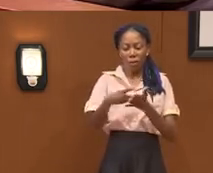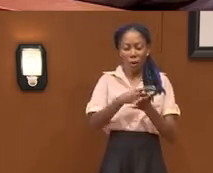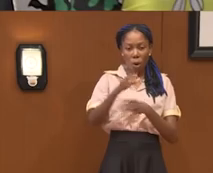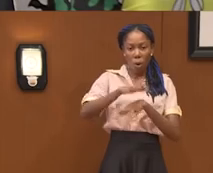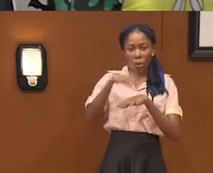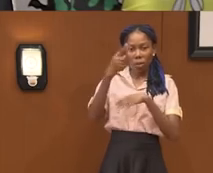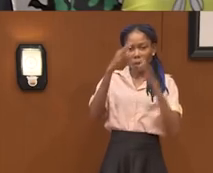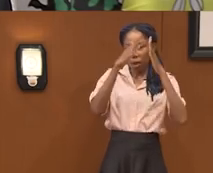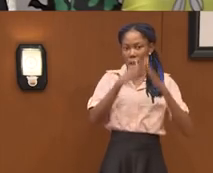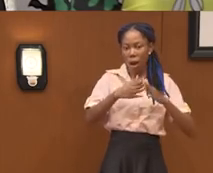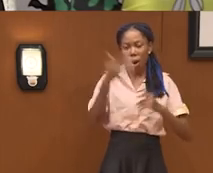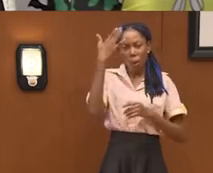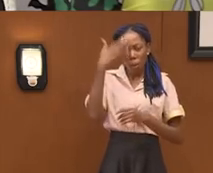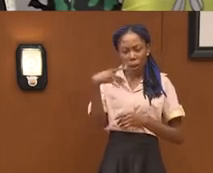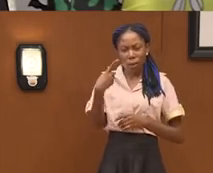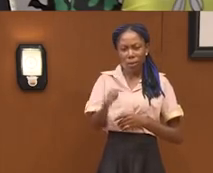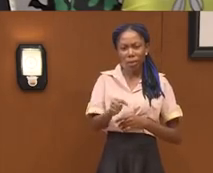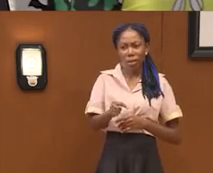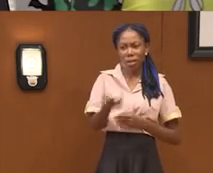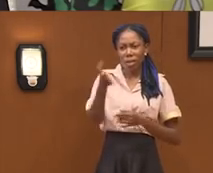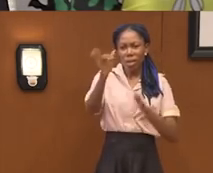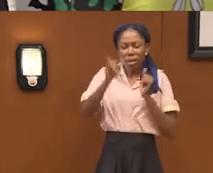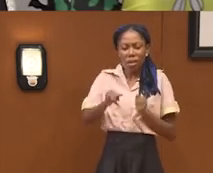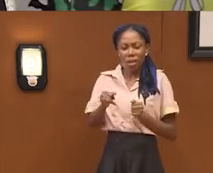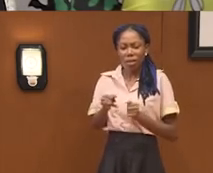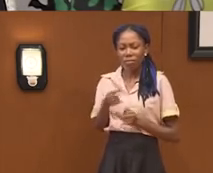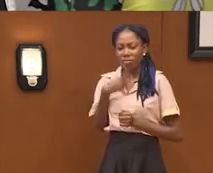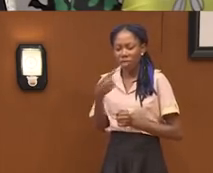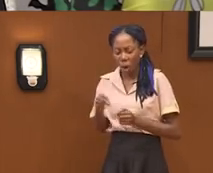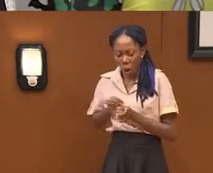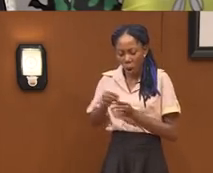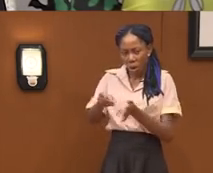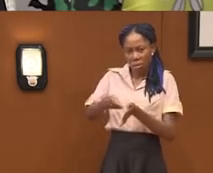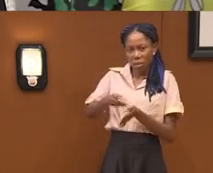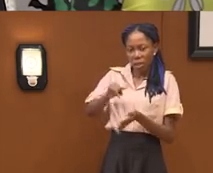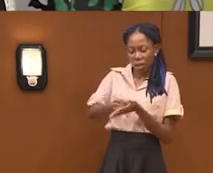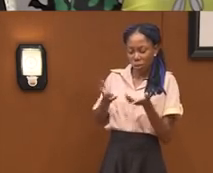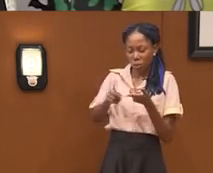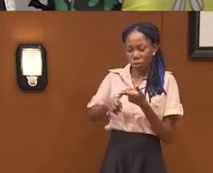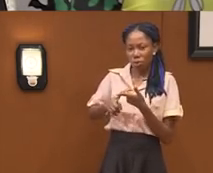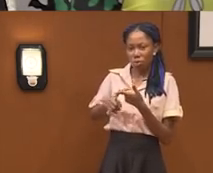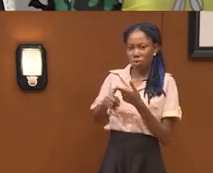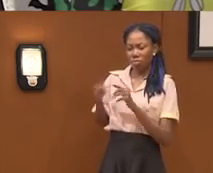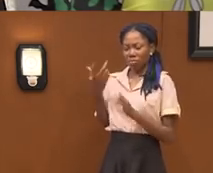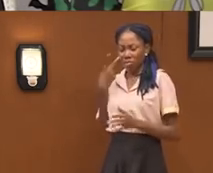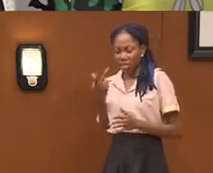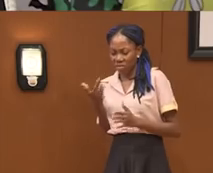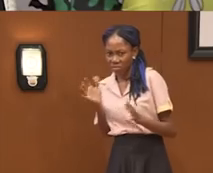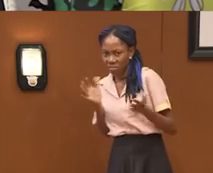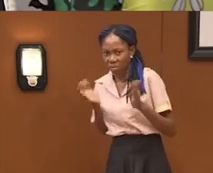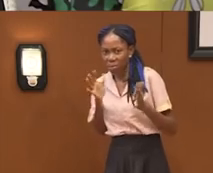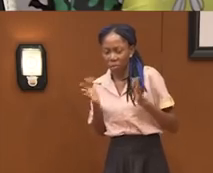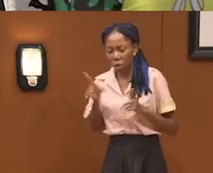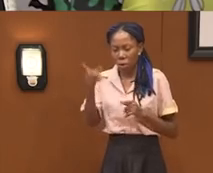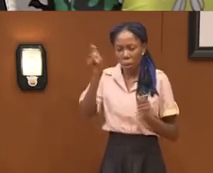At times, they will demand that they want to bring in their own person to give you the breakdown as well. You compare notes. At the end of the day, you agree on